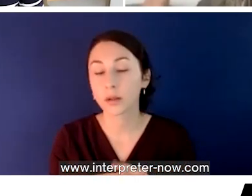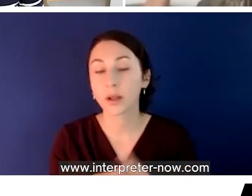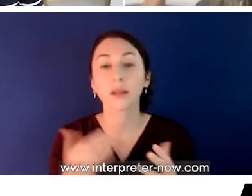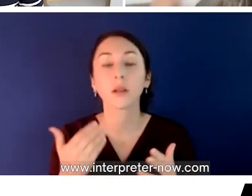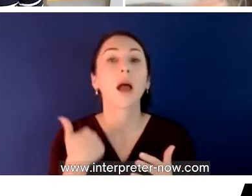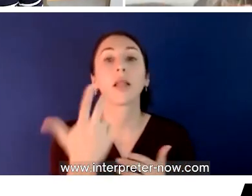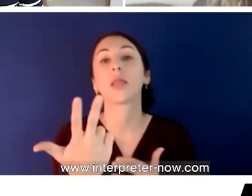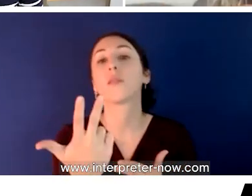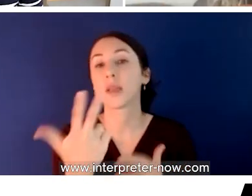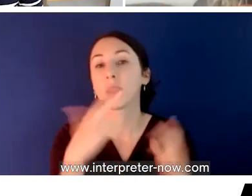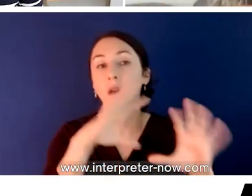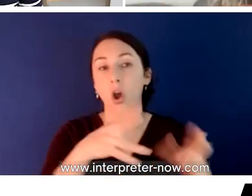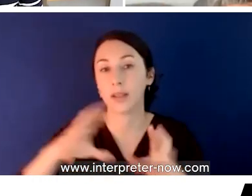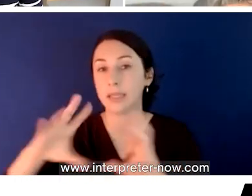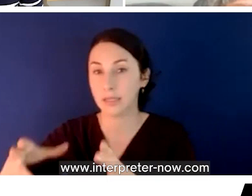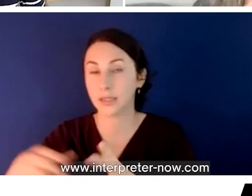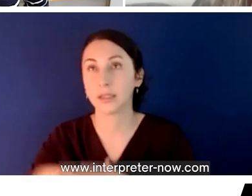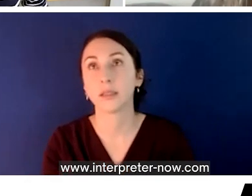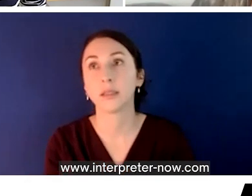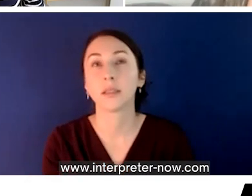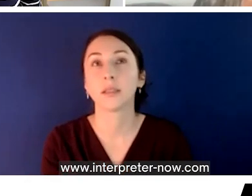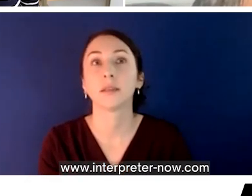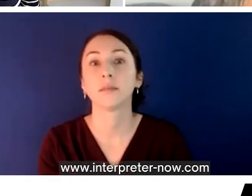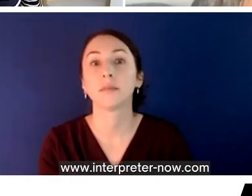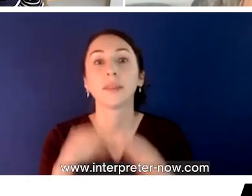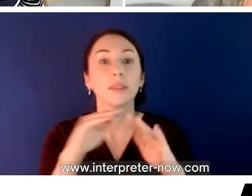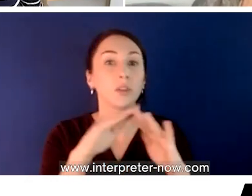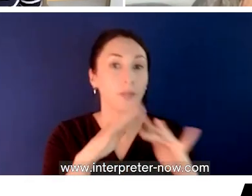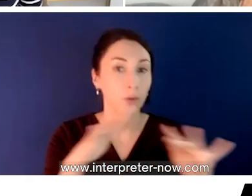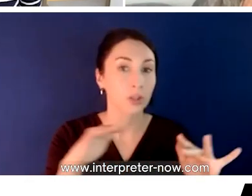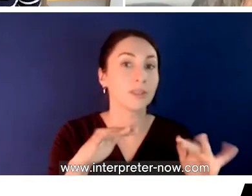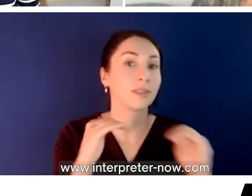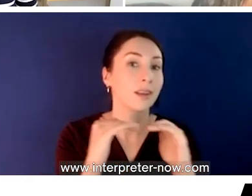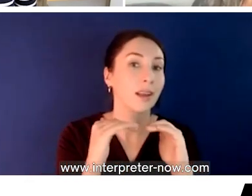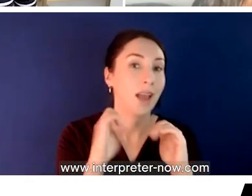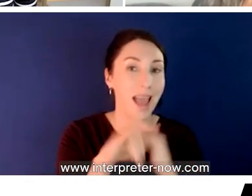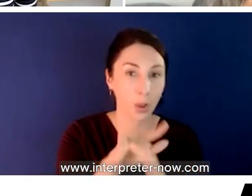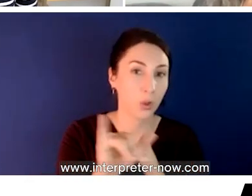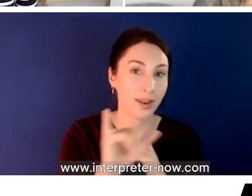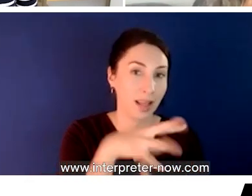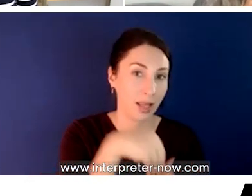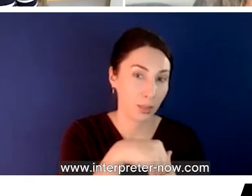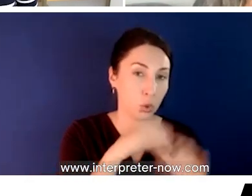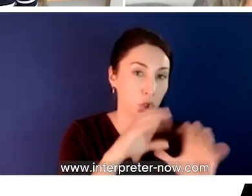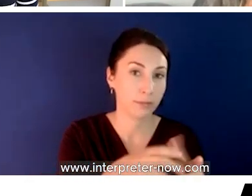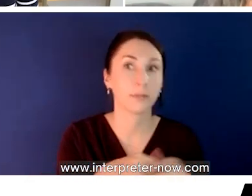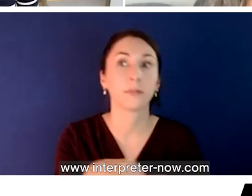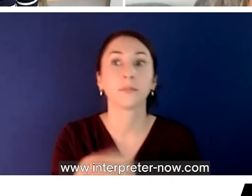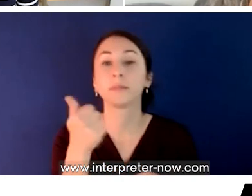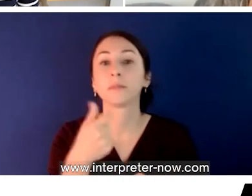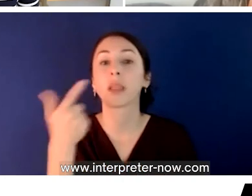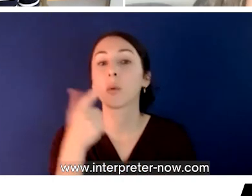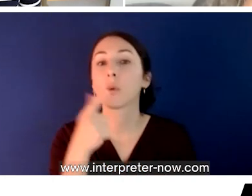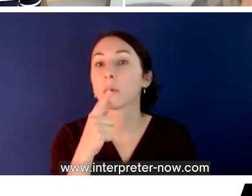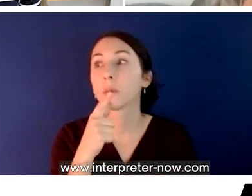three audiences. So there's diversity, equity, and inclusion folks, and anybody who's kind